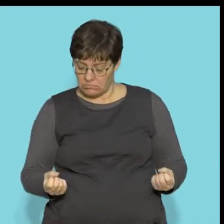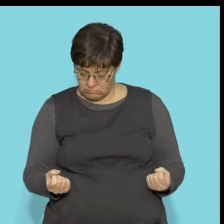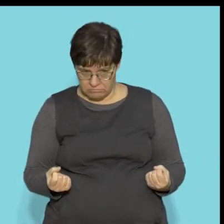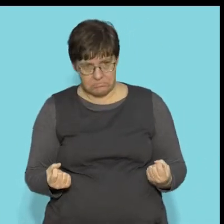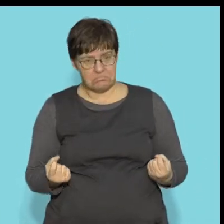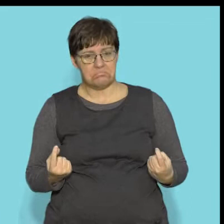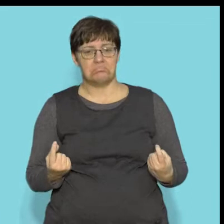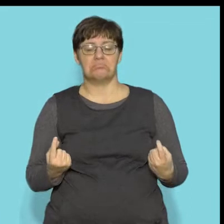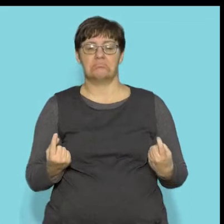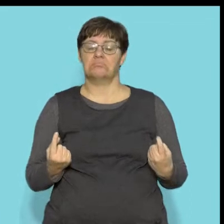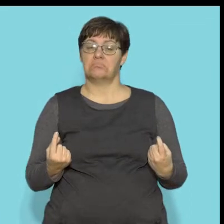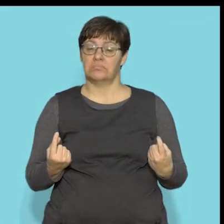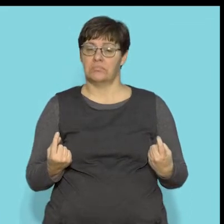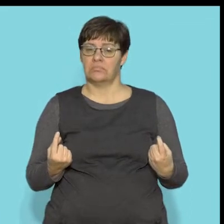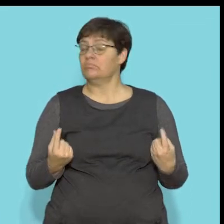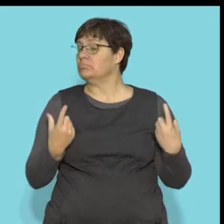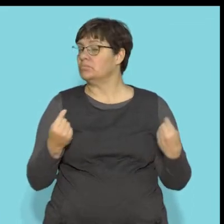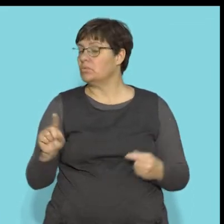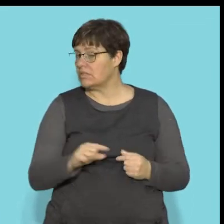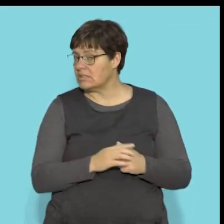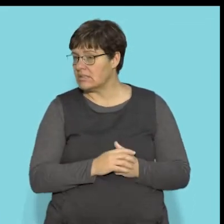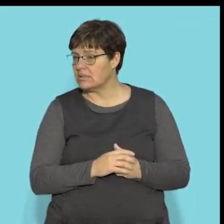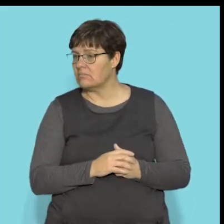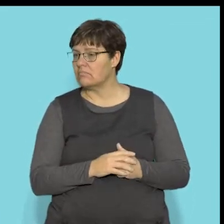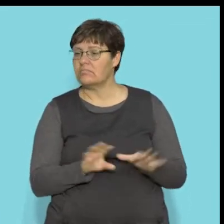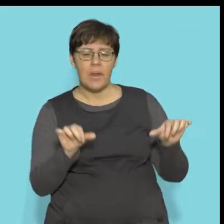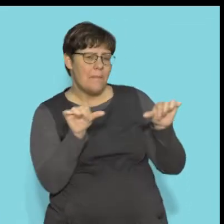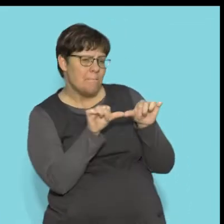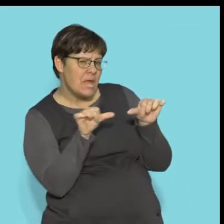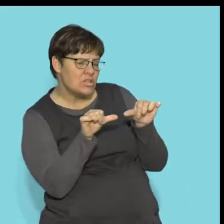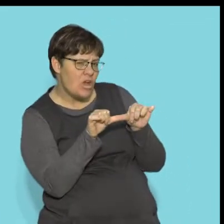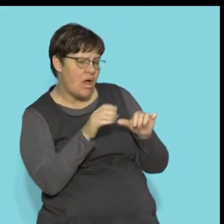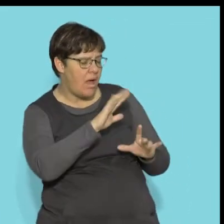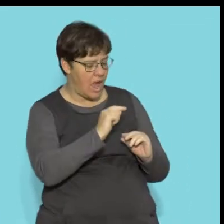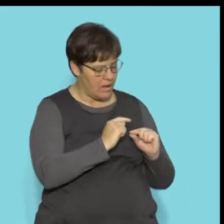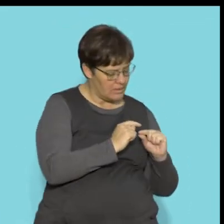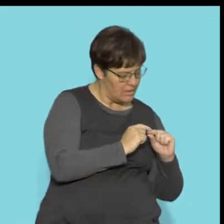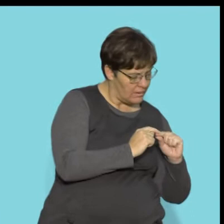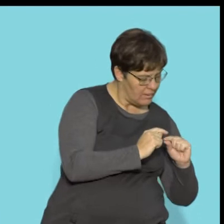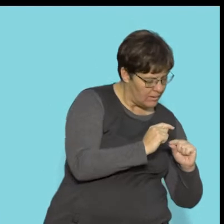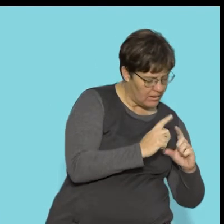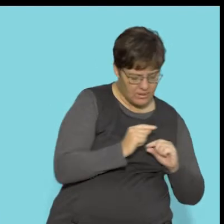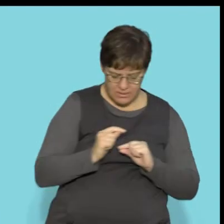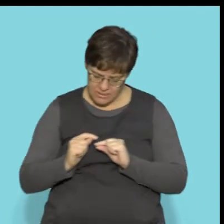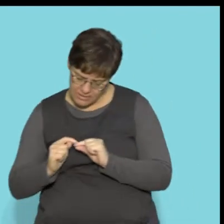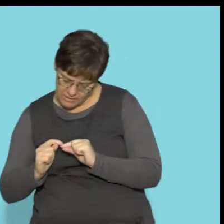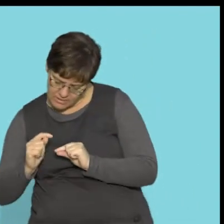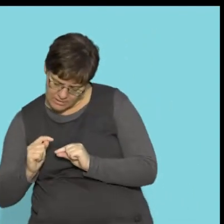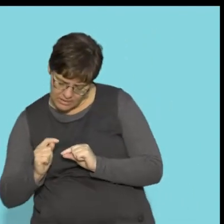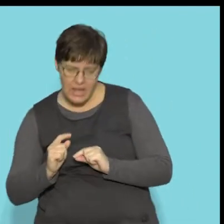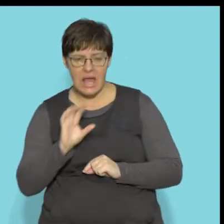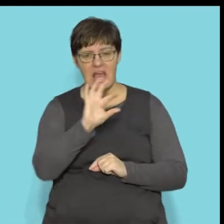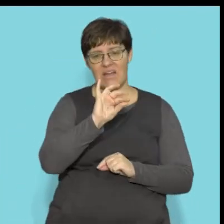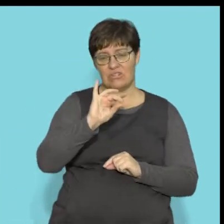to germinate. What did she do? She measured the average height of the seeds every day, and